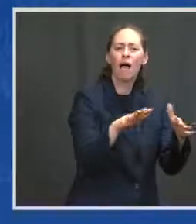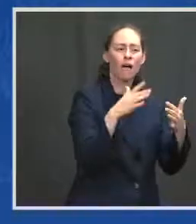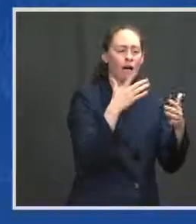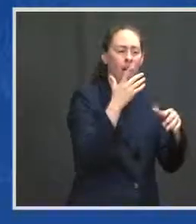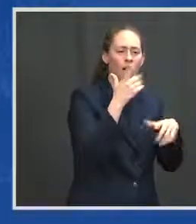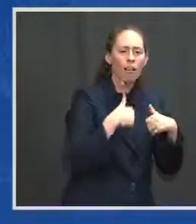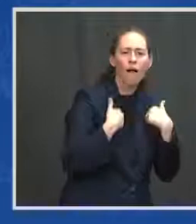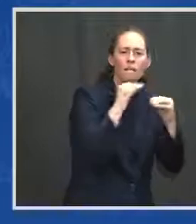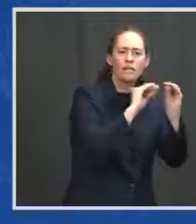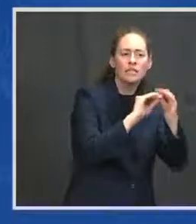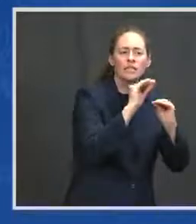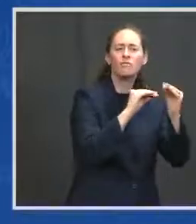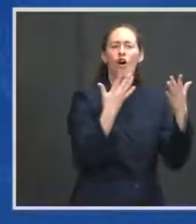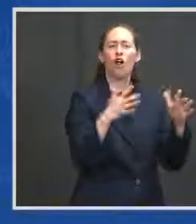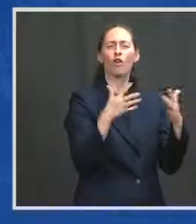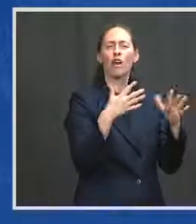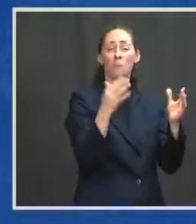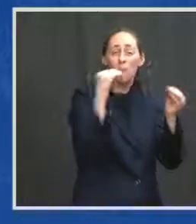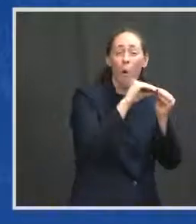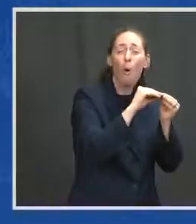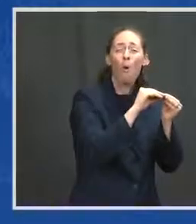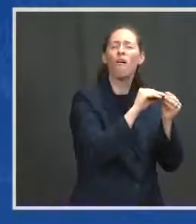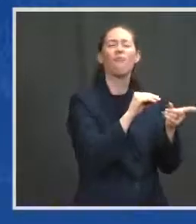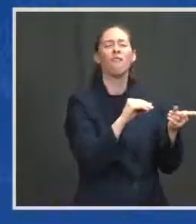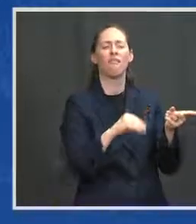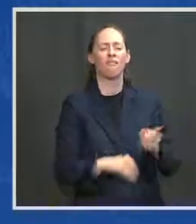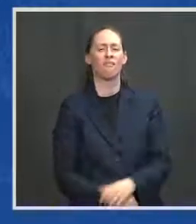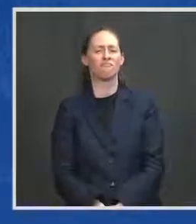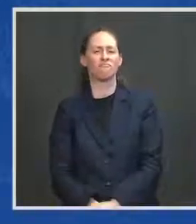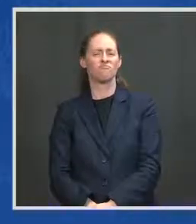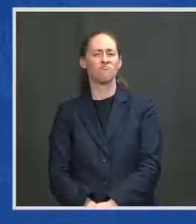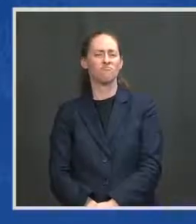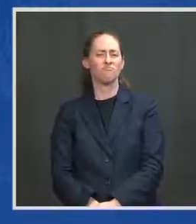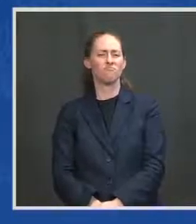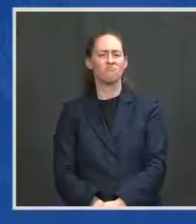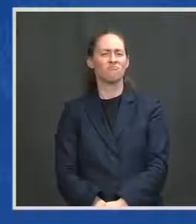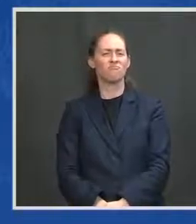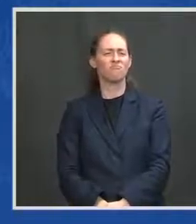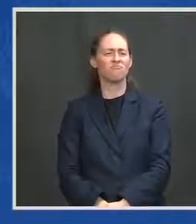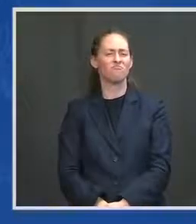they're coming around, but this has to be a burden shared